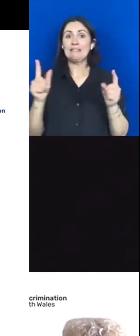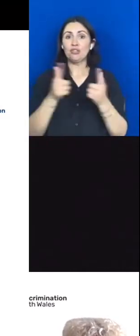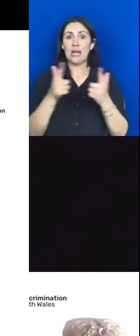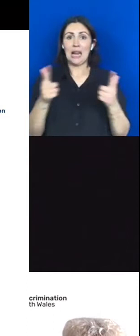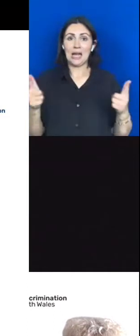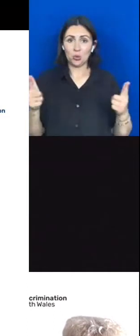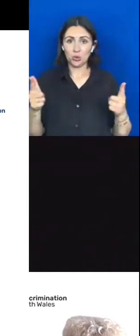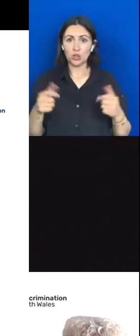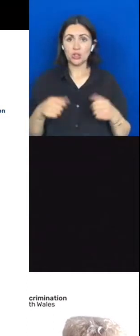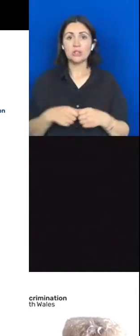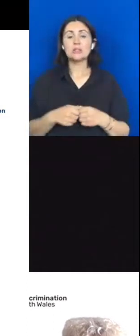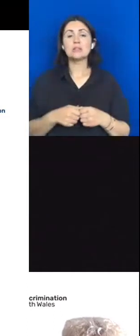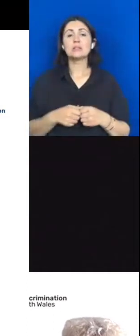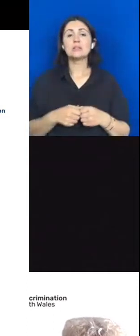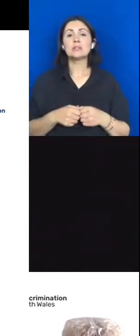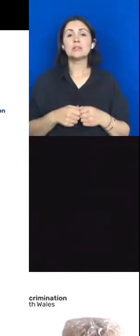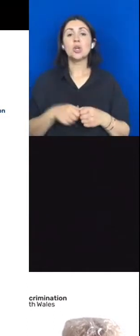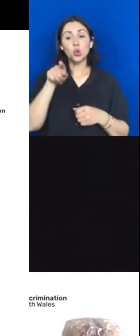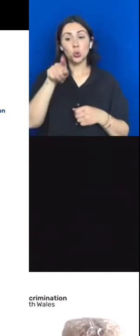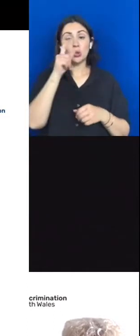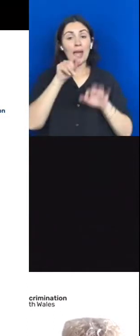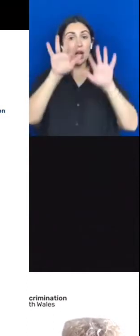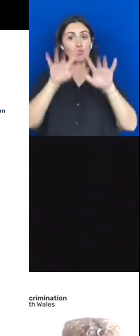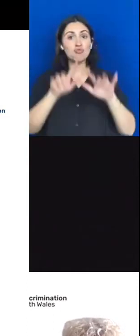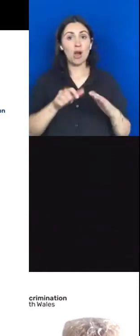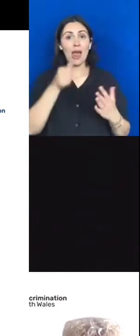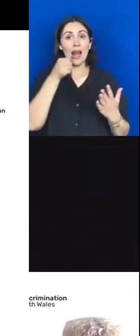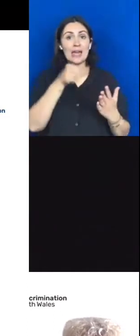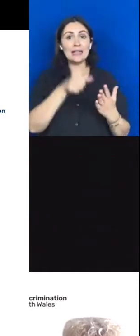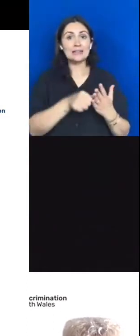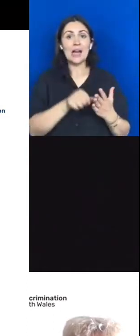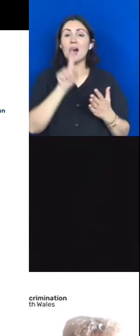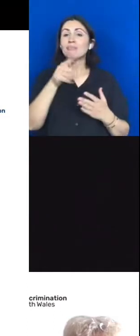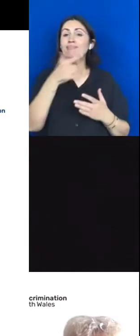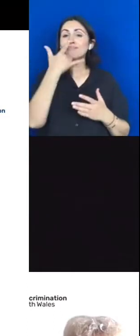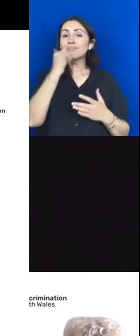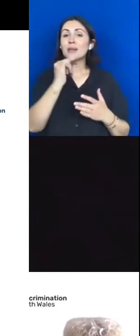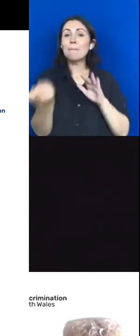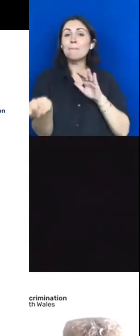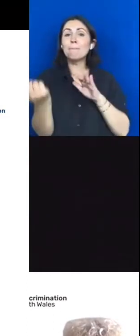letter. However, we are experiencing postal delays because of COVID.